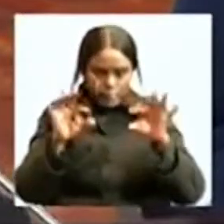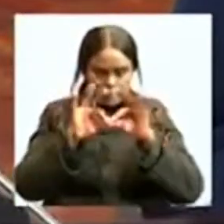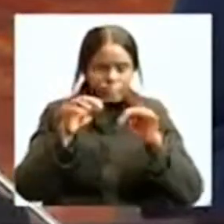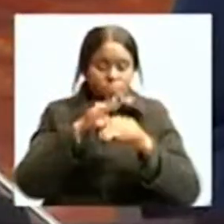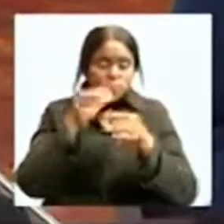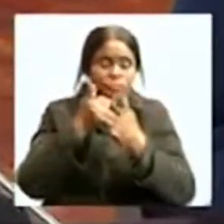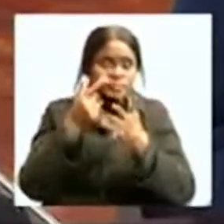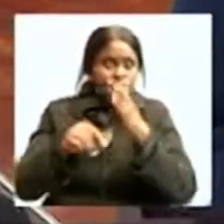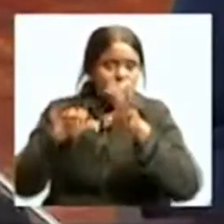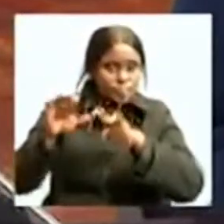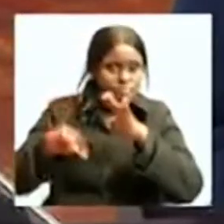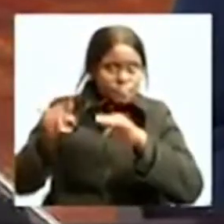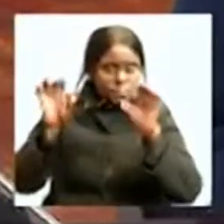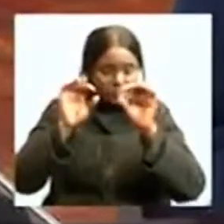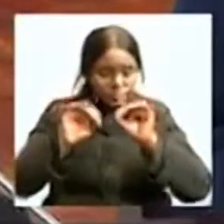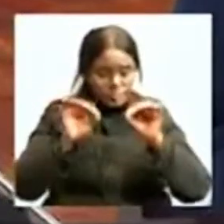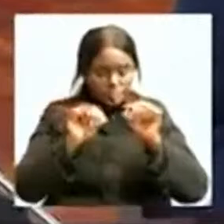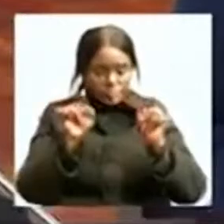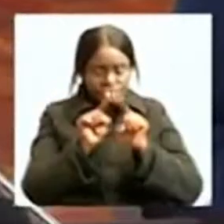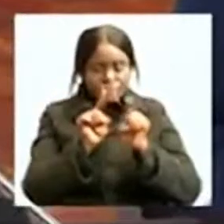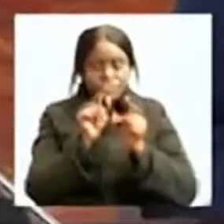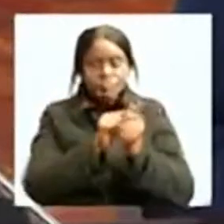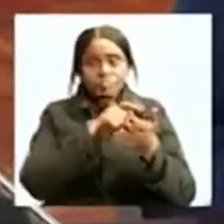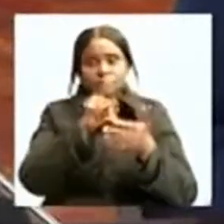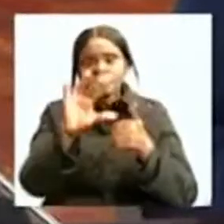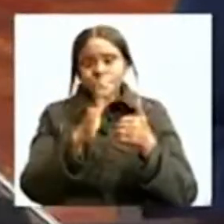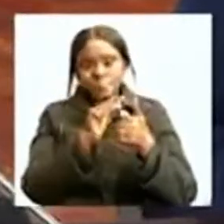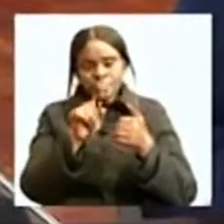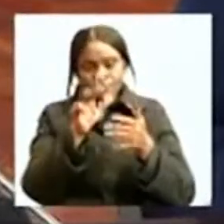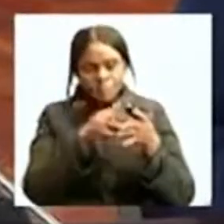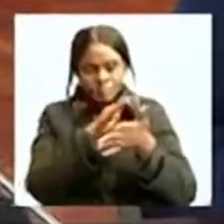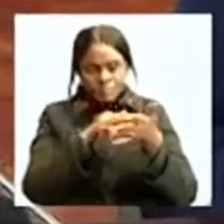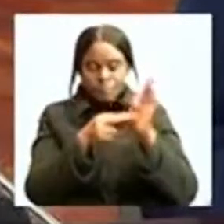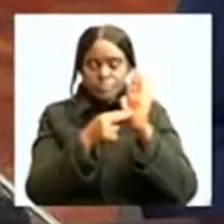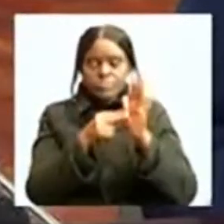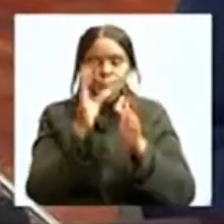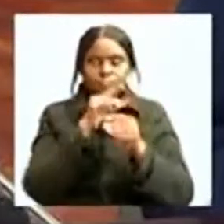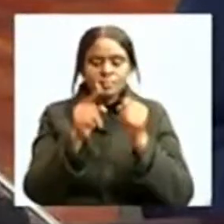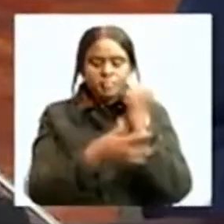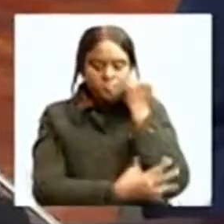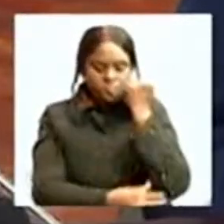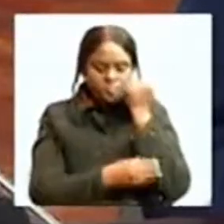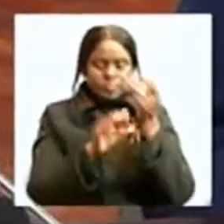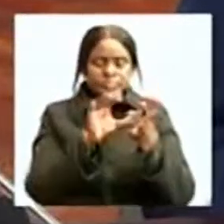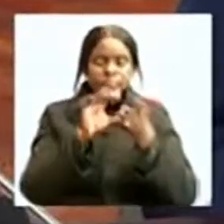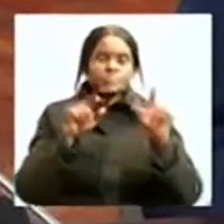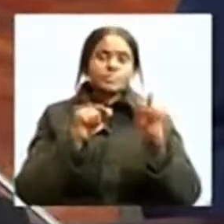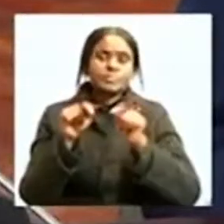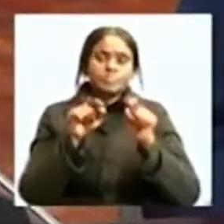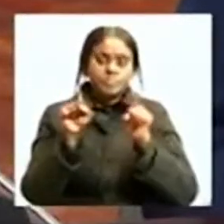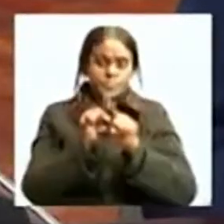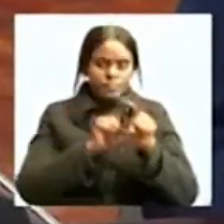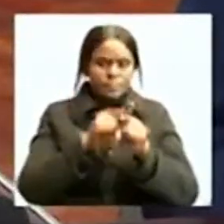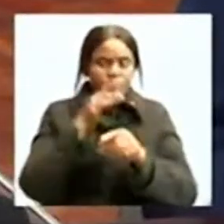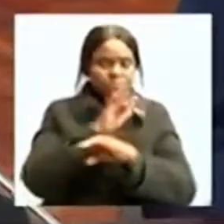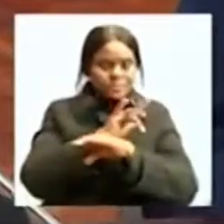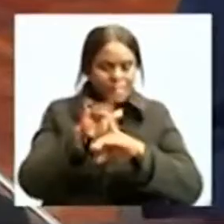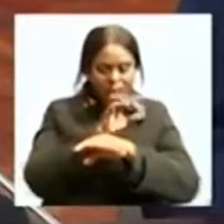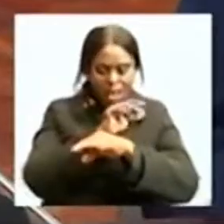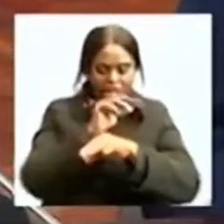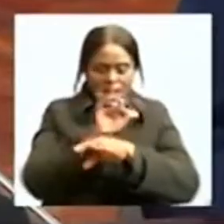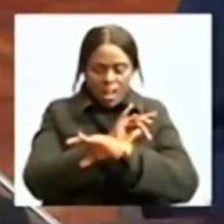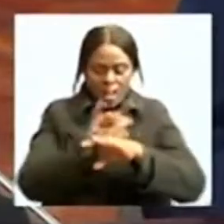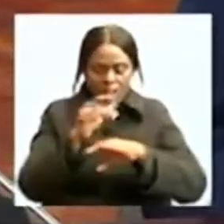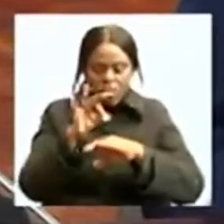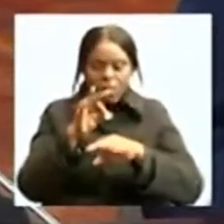outstanding balances and non-compliance with repayment schedules, indicating poor credit control and the lack of deterrence